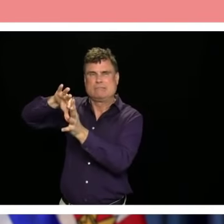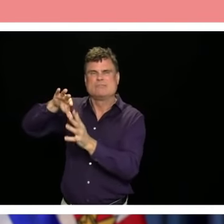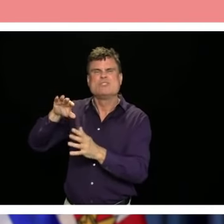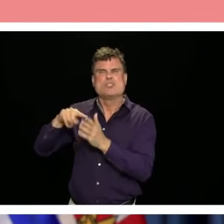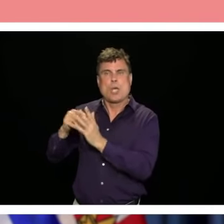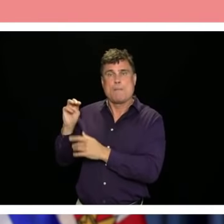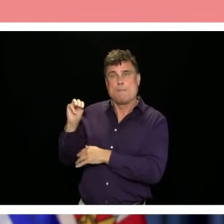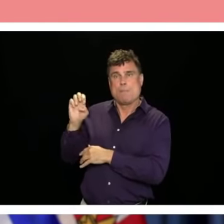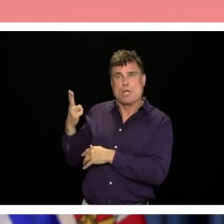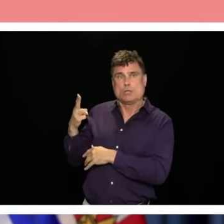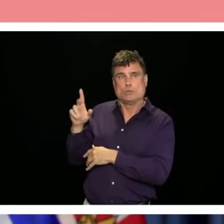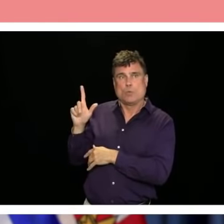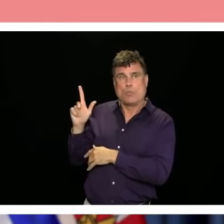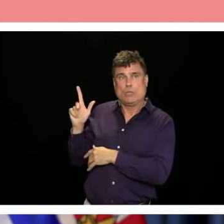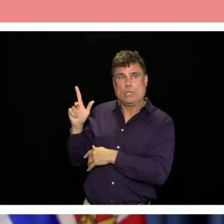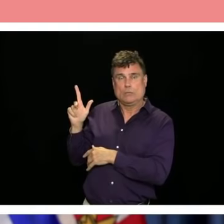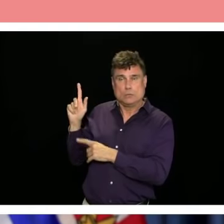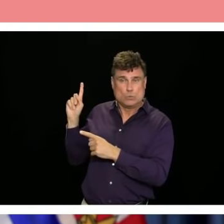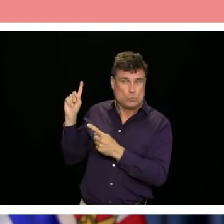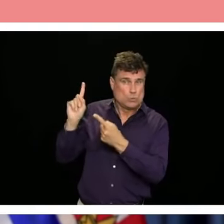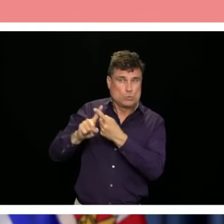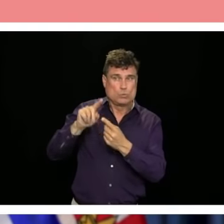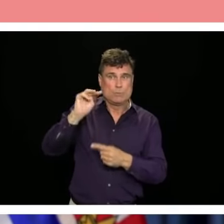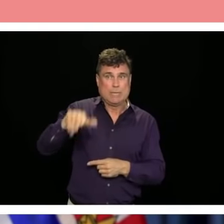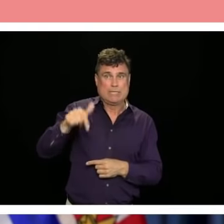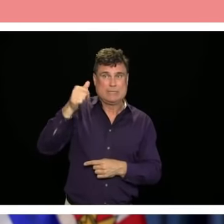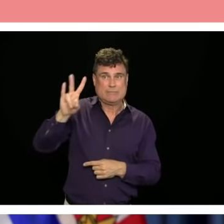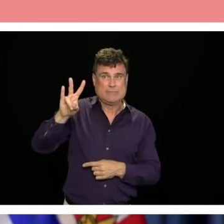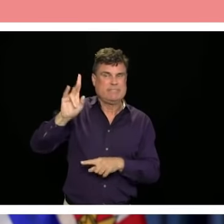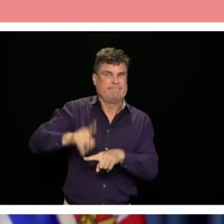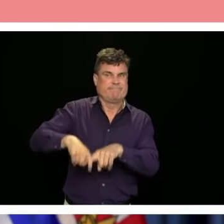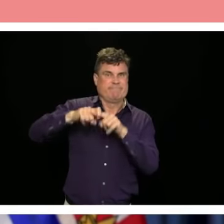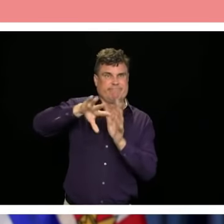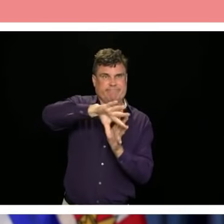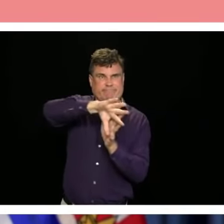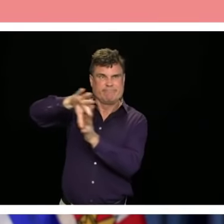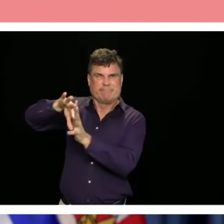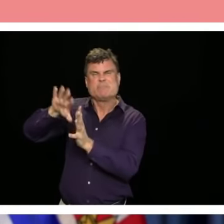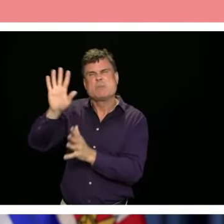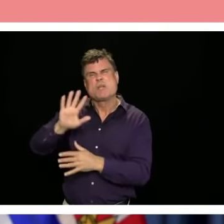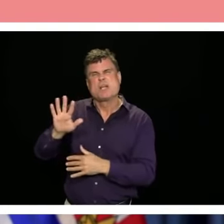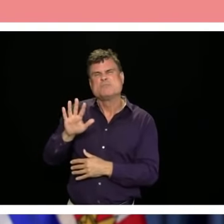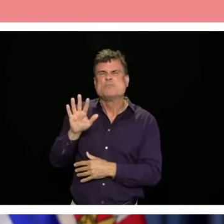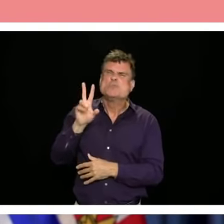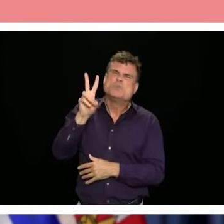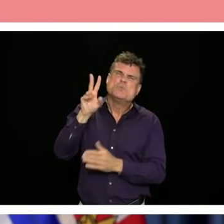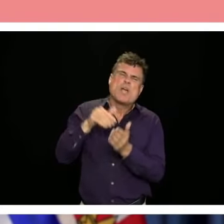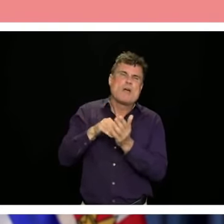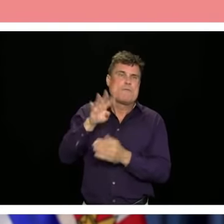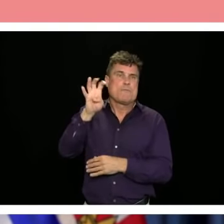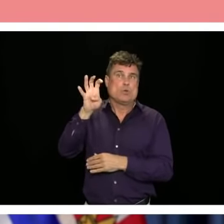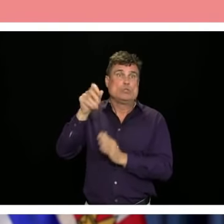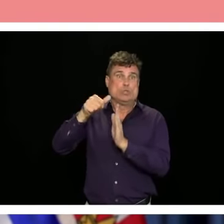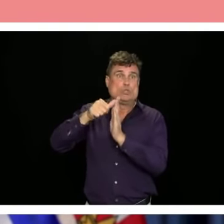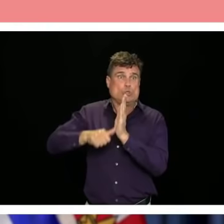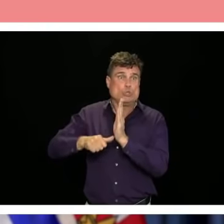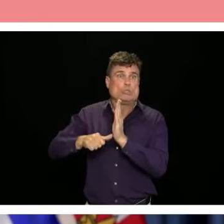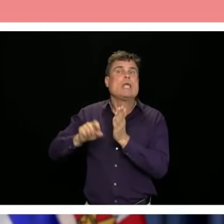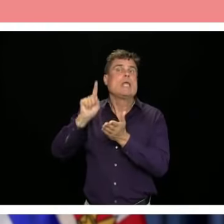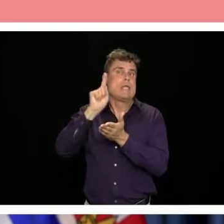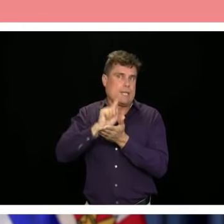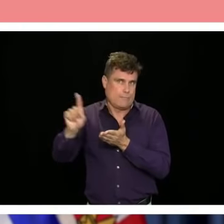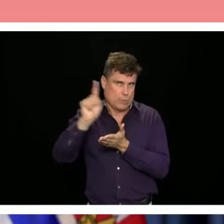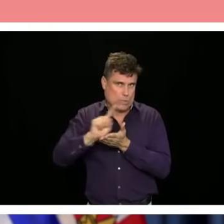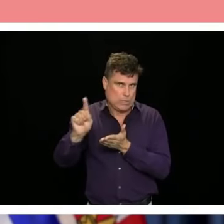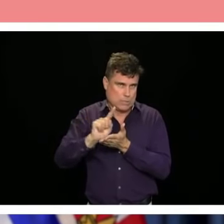extraordinary work being done in every single health authority in British Columbia. I just want to put it in context. In the high period of